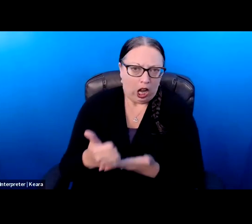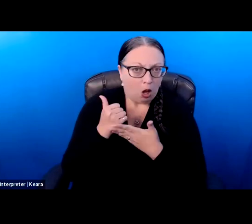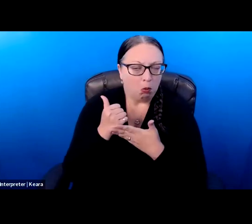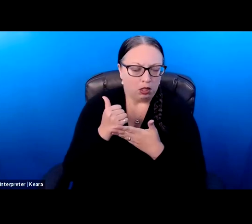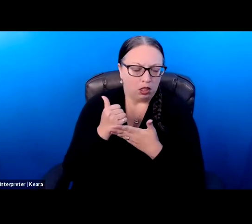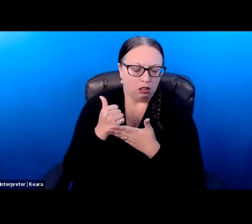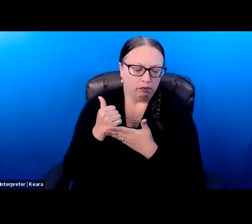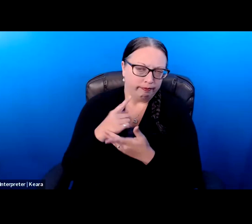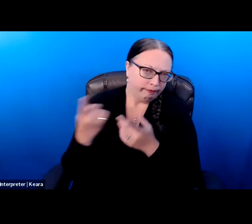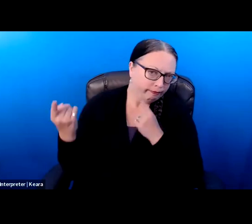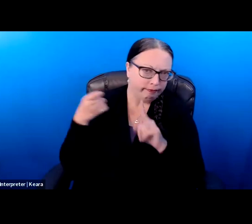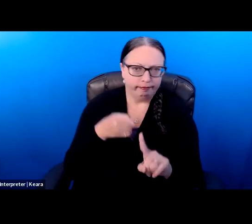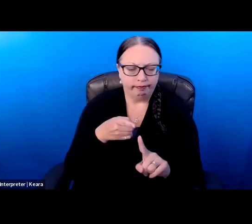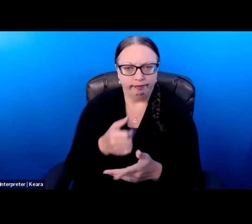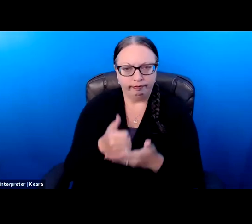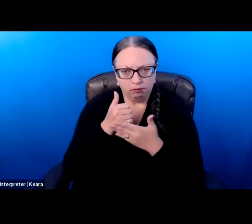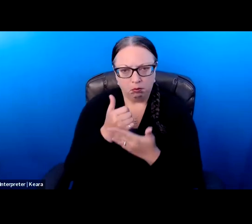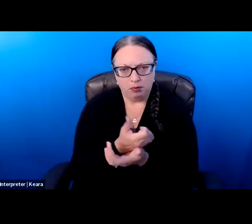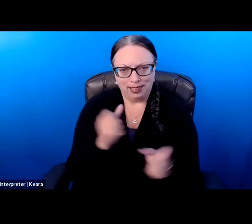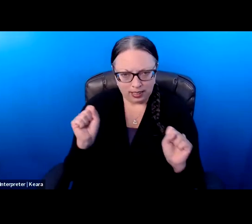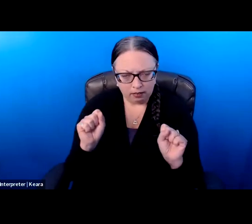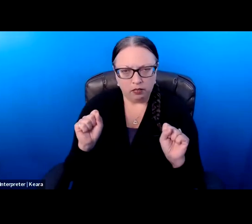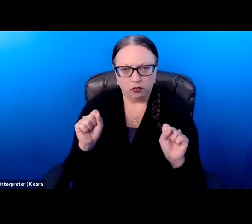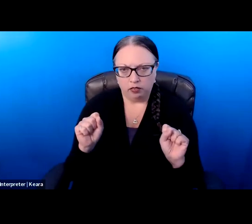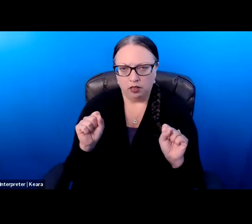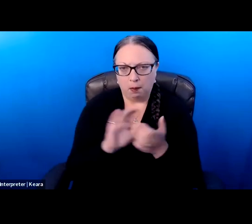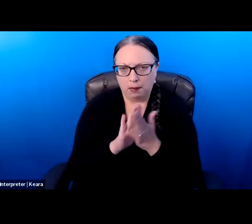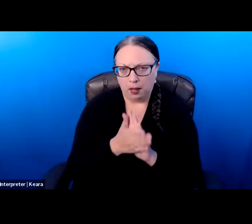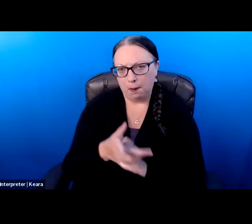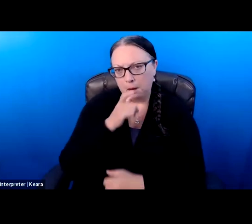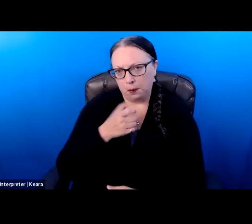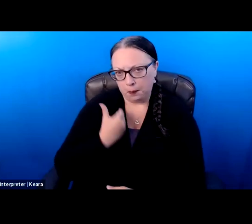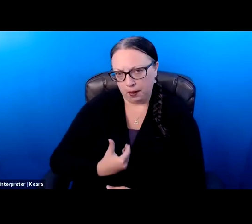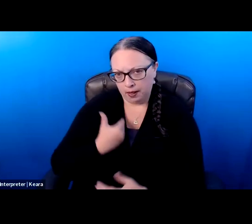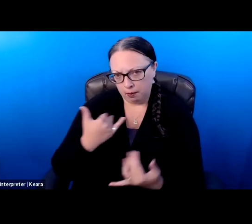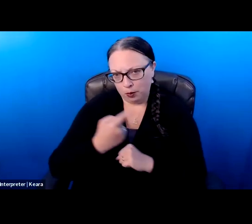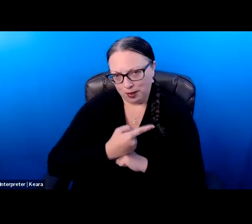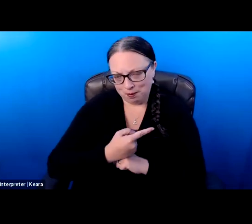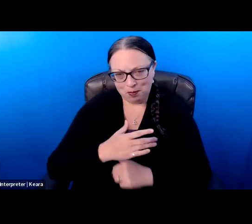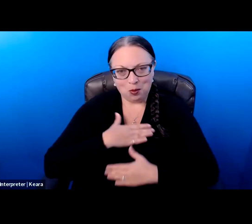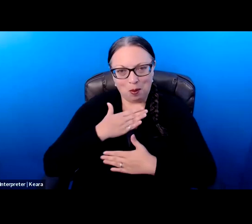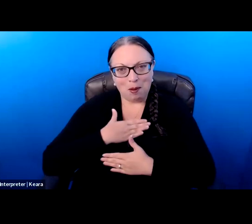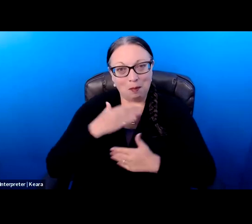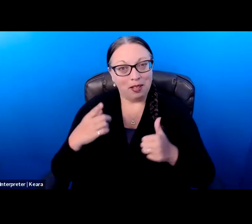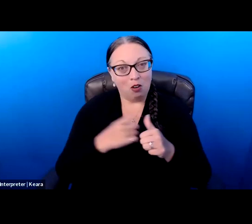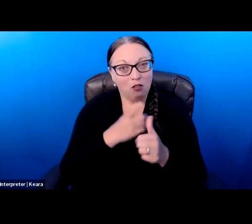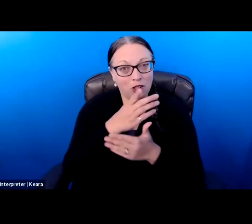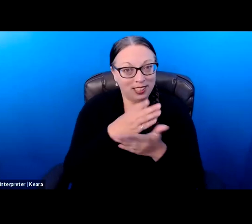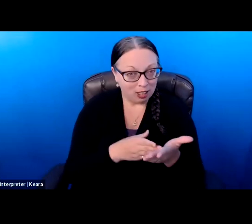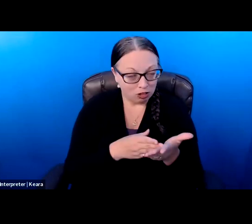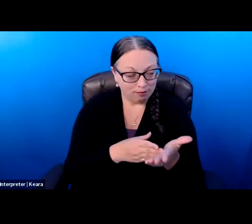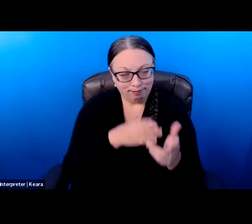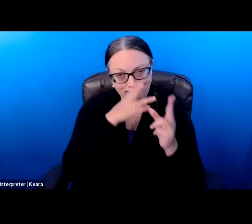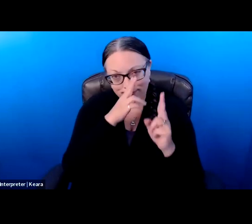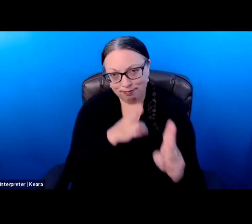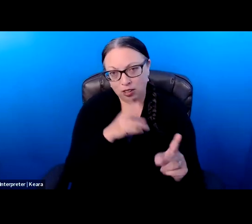me, and help me become who I am today. And so I'm so happy that one of our first sections is actually dedicated